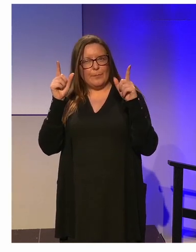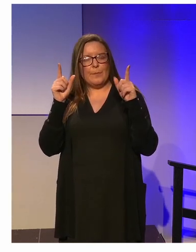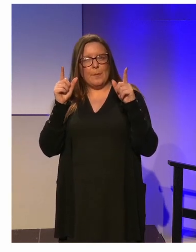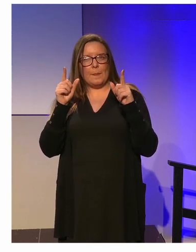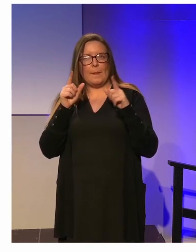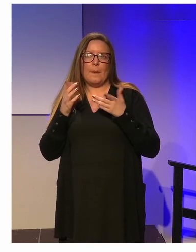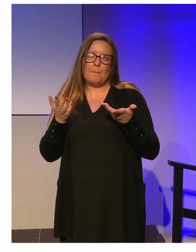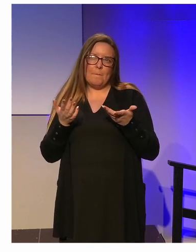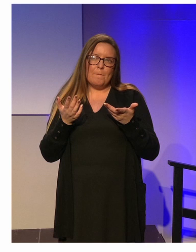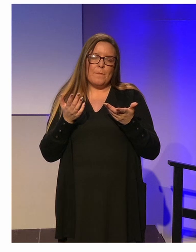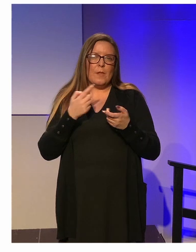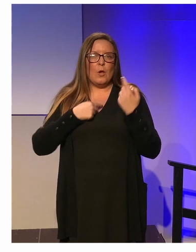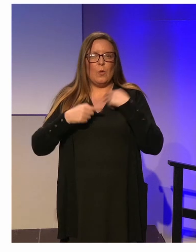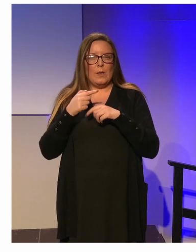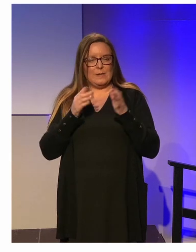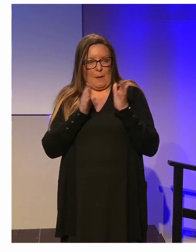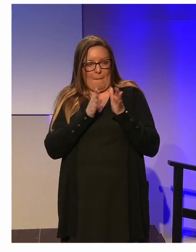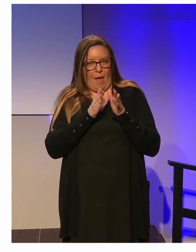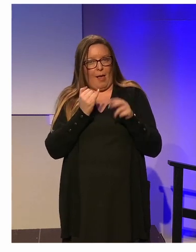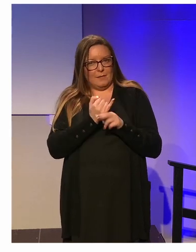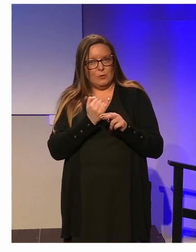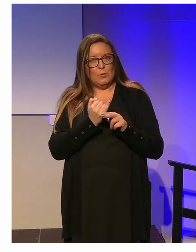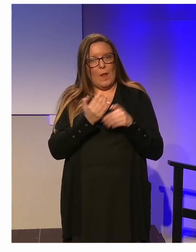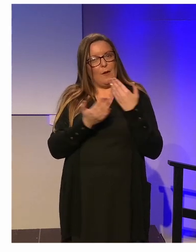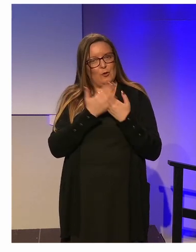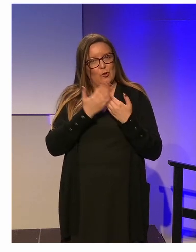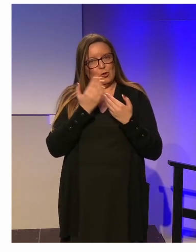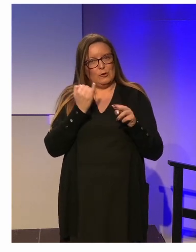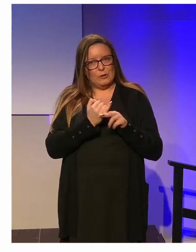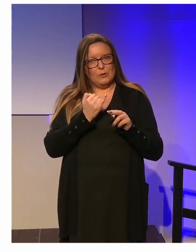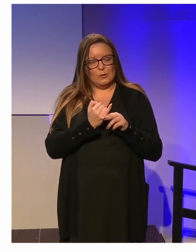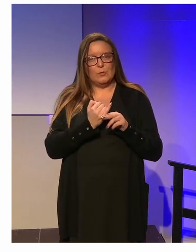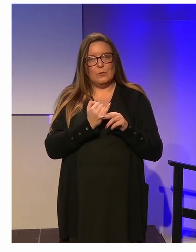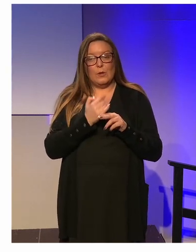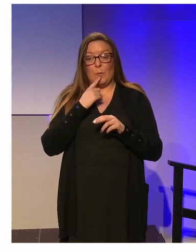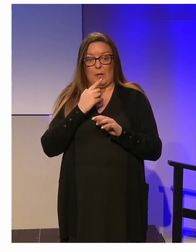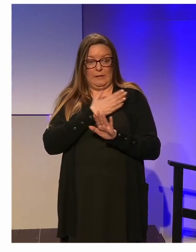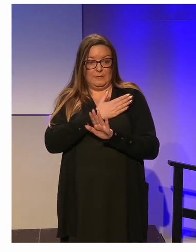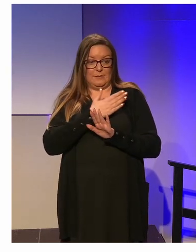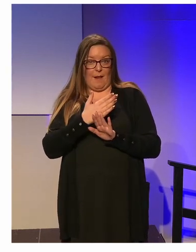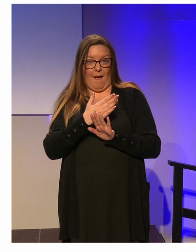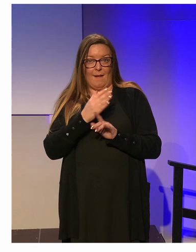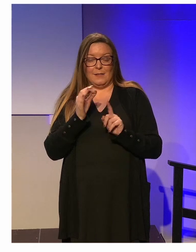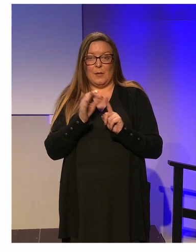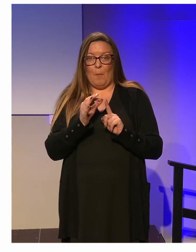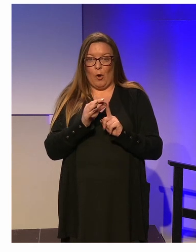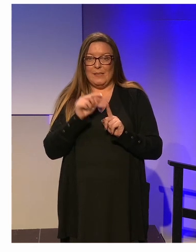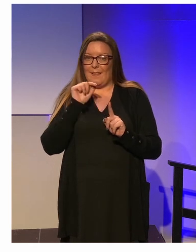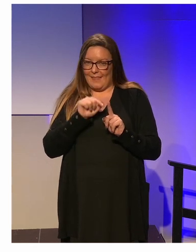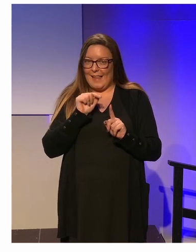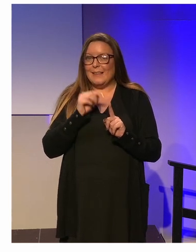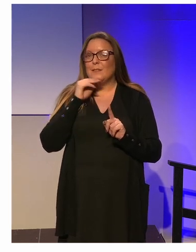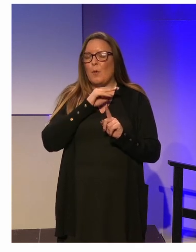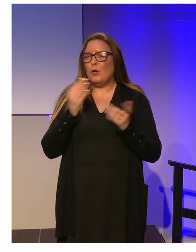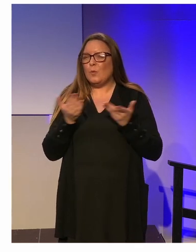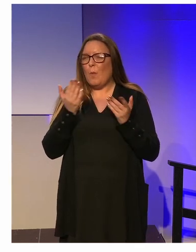because we were a relatively small school and we were a young school. But the starting point is really important, that you think about where the right